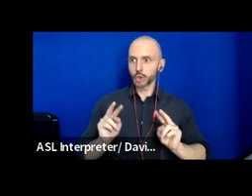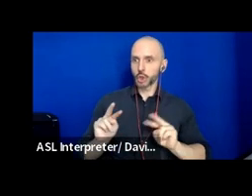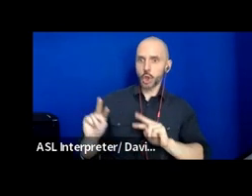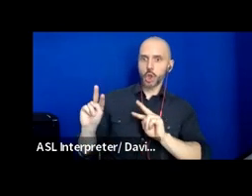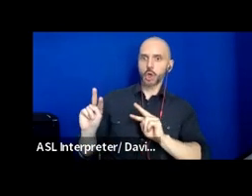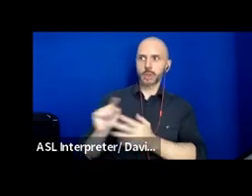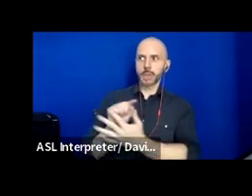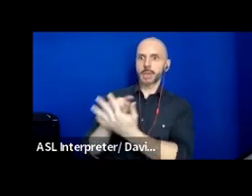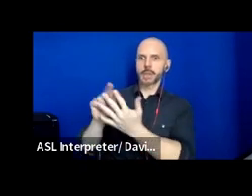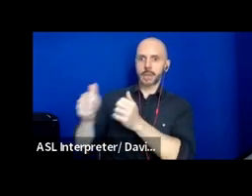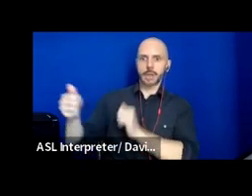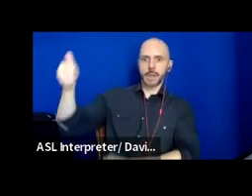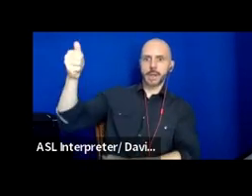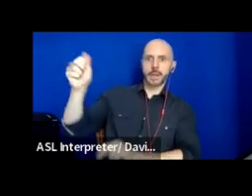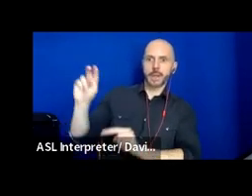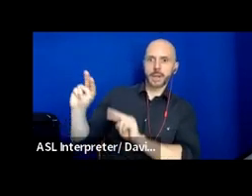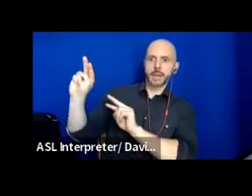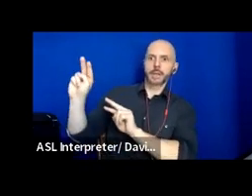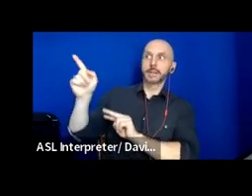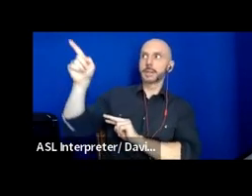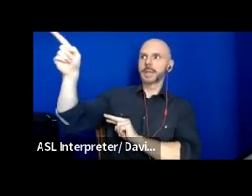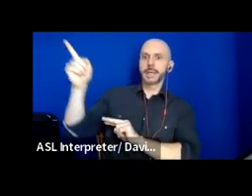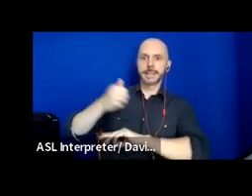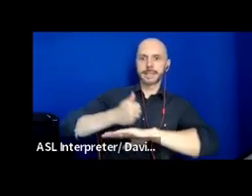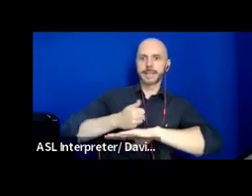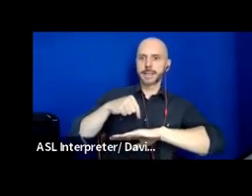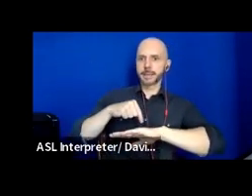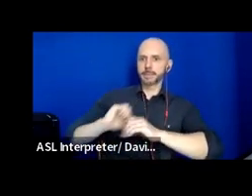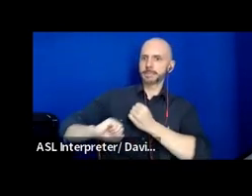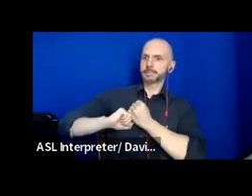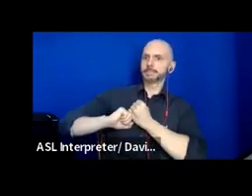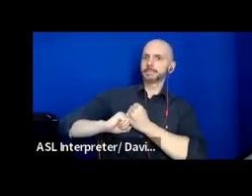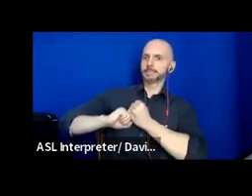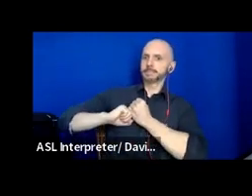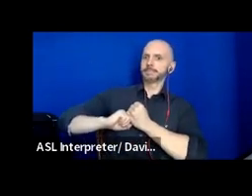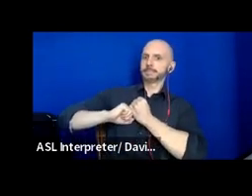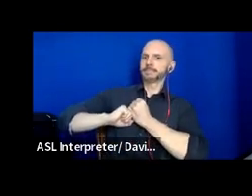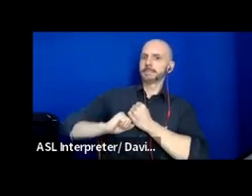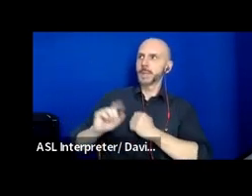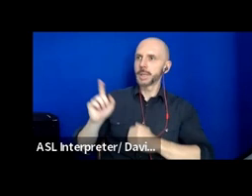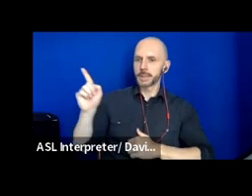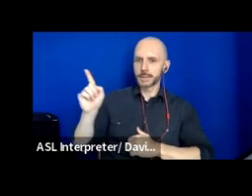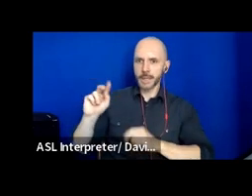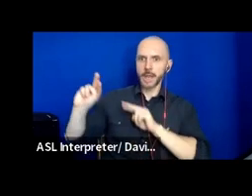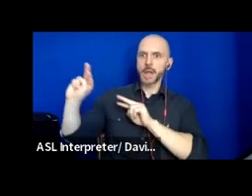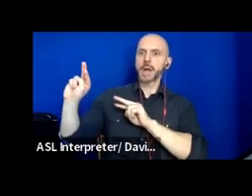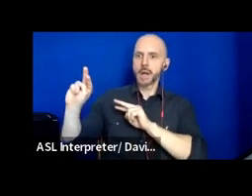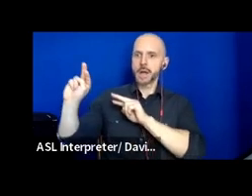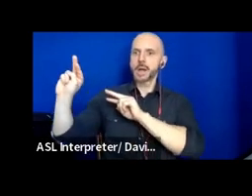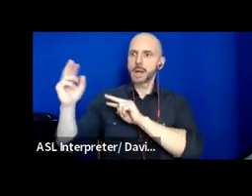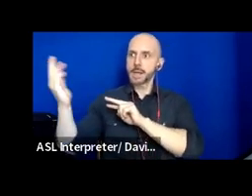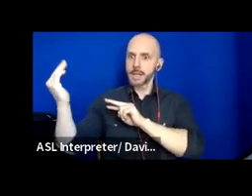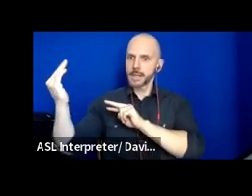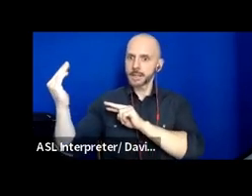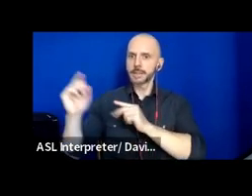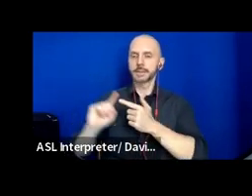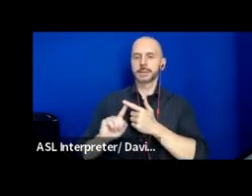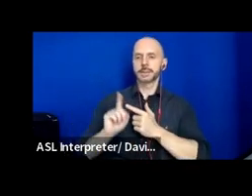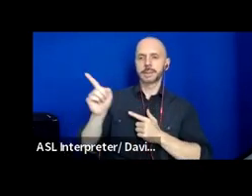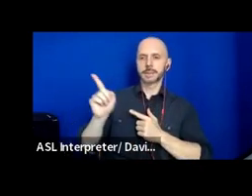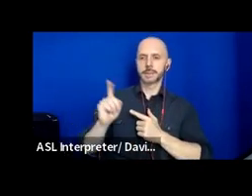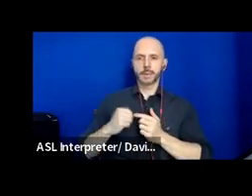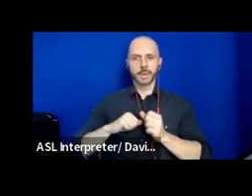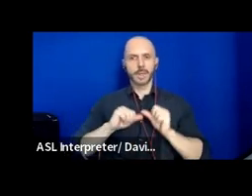to reinforce accountability, but also support ongoing learning by building healthy environments for engagement that